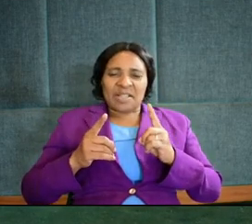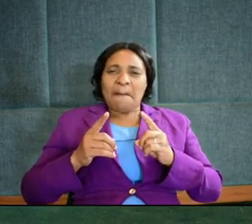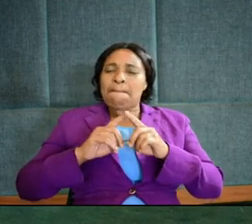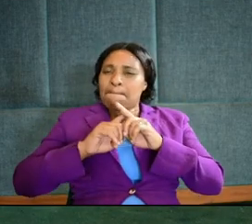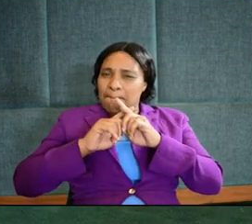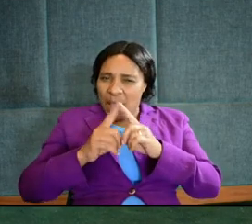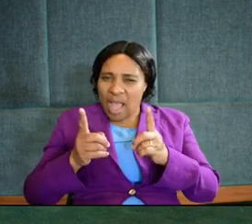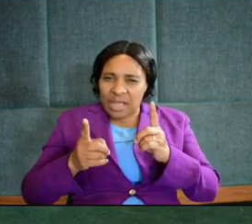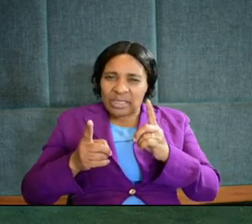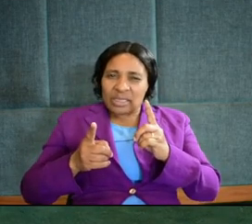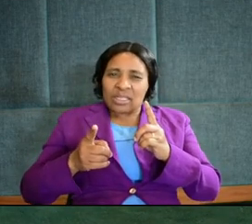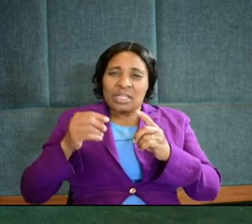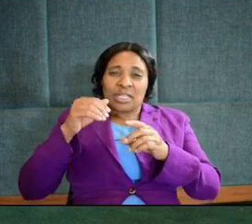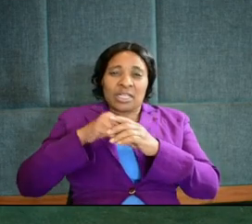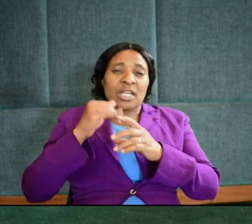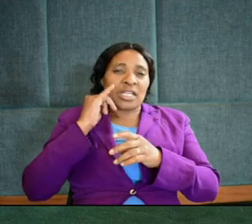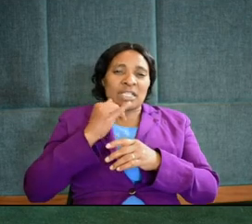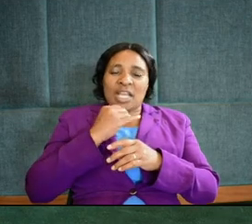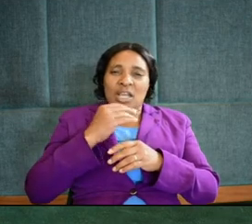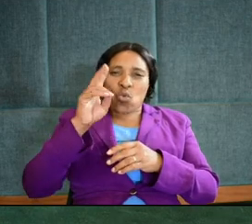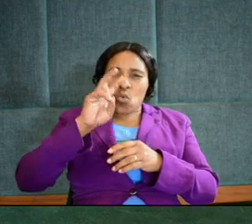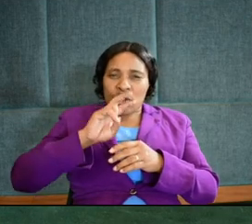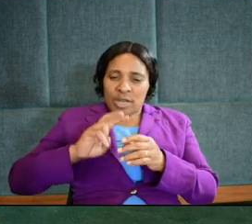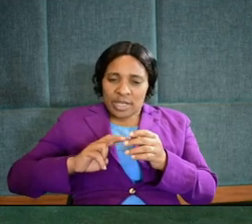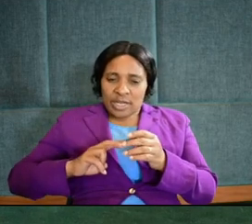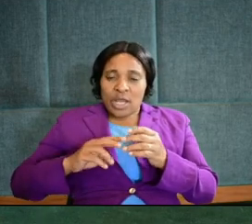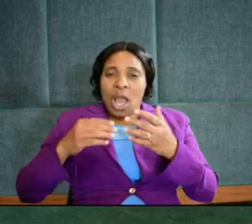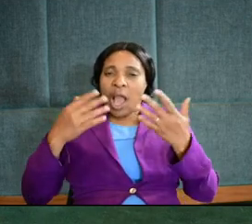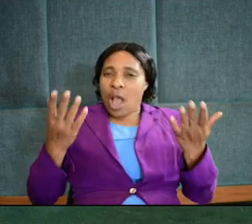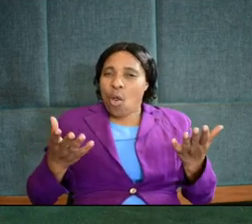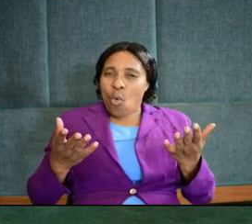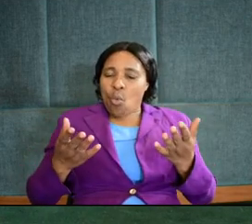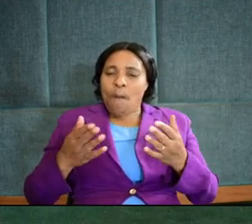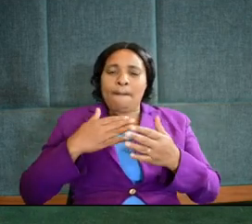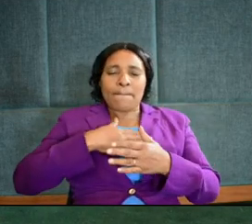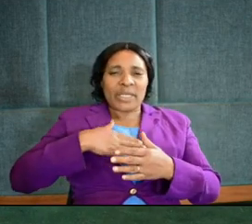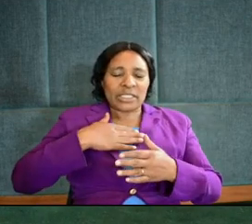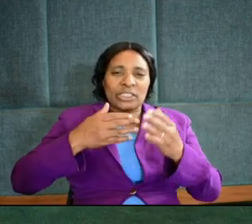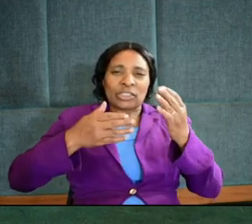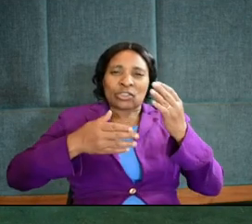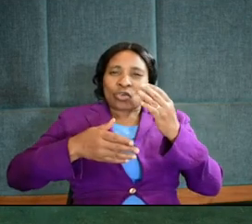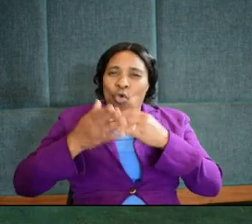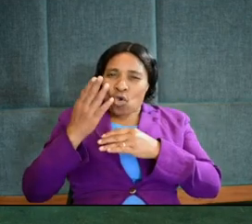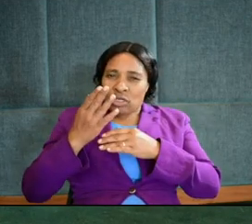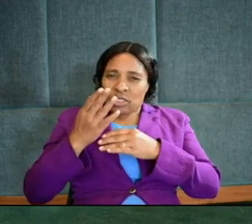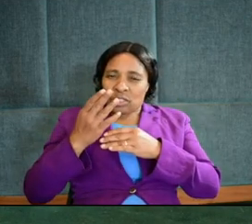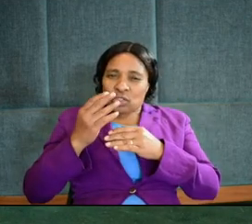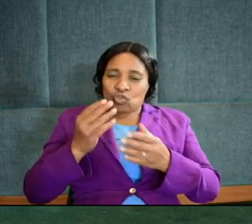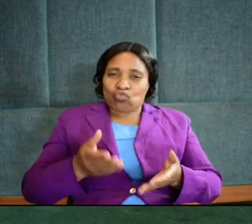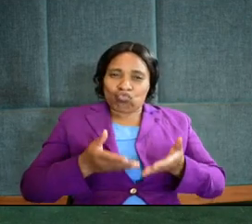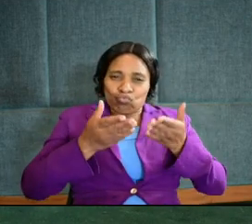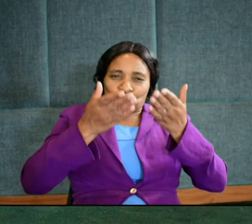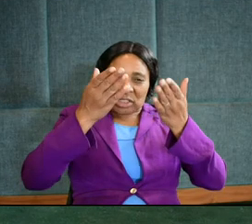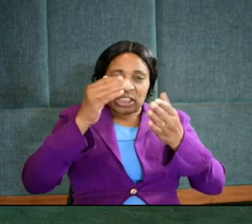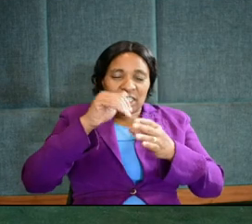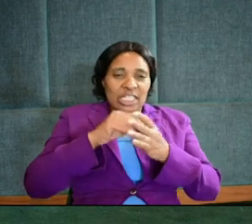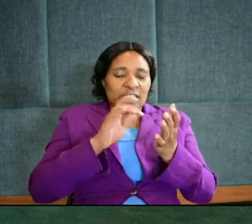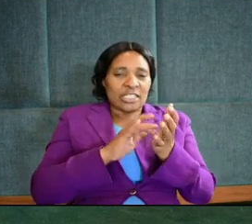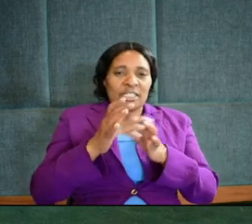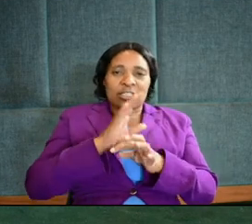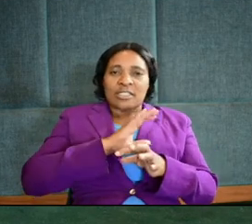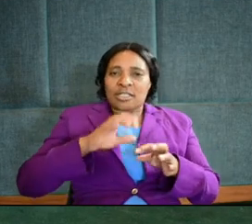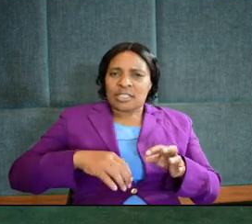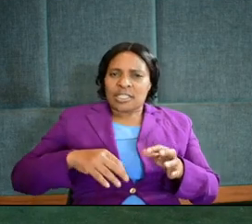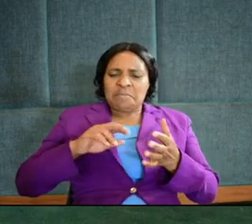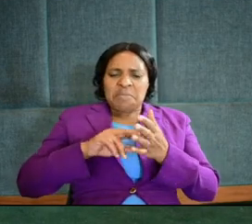But even in Isaiah, we read that it pleased God to bruise Christ. Because in bruising Christ,